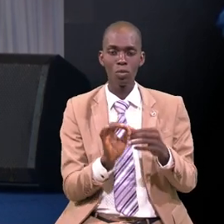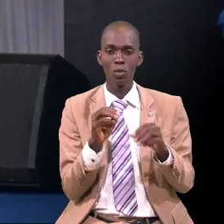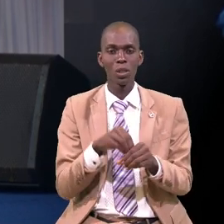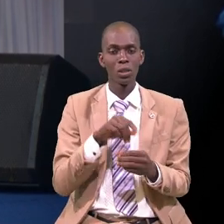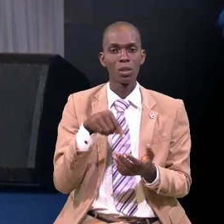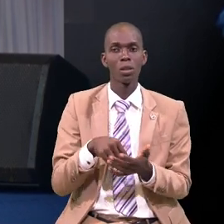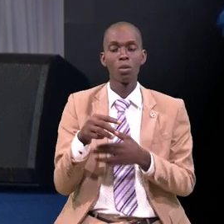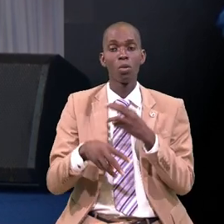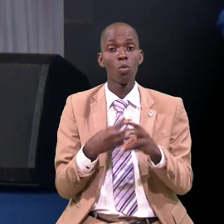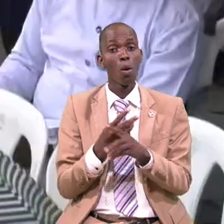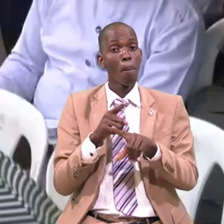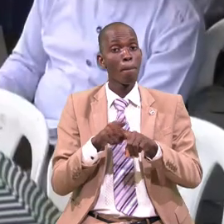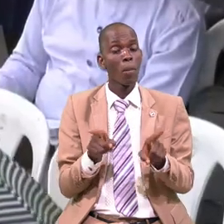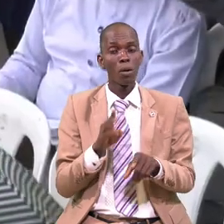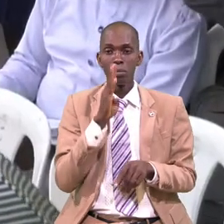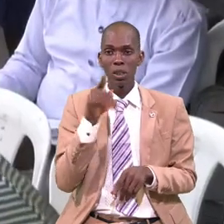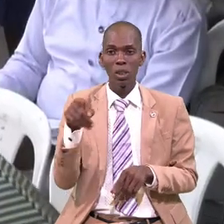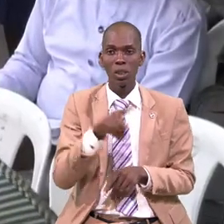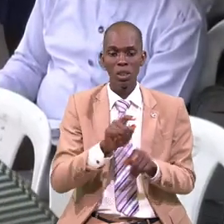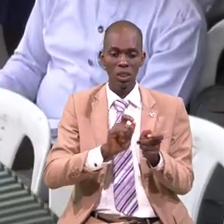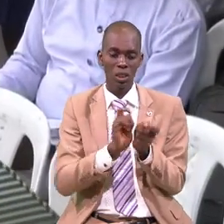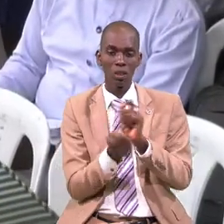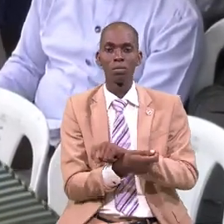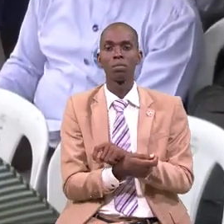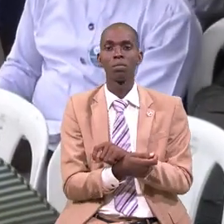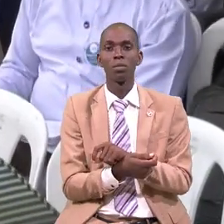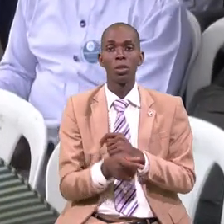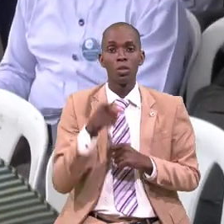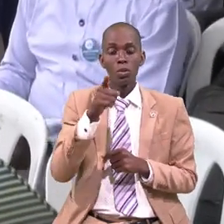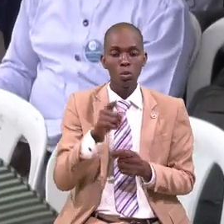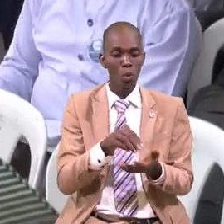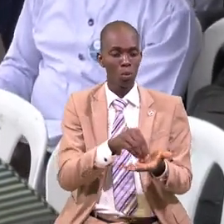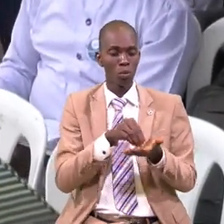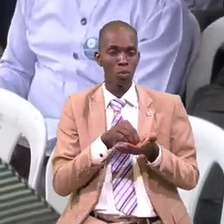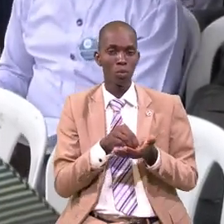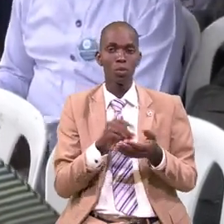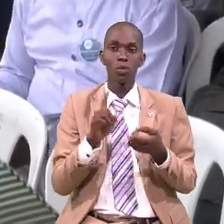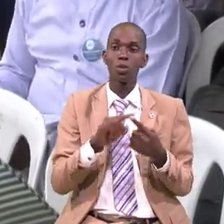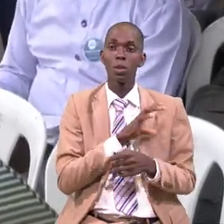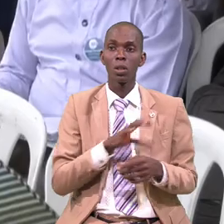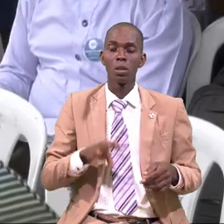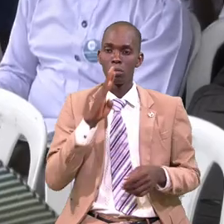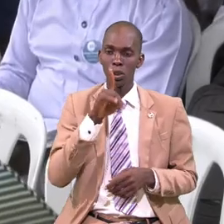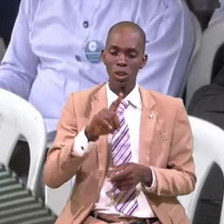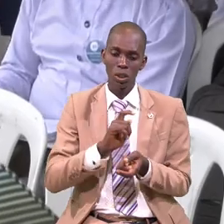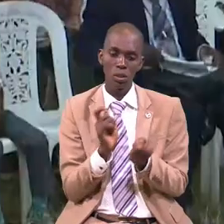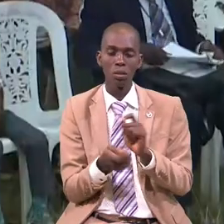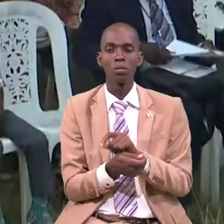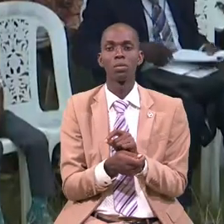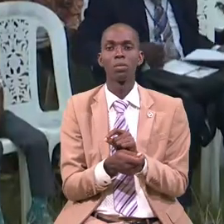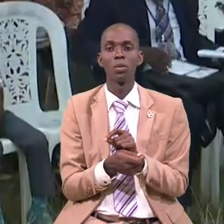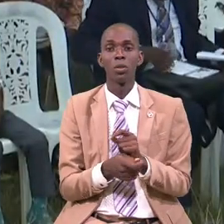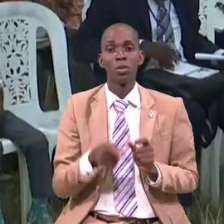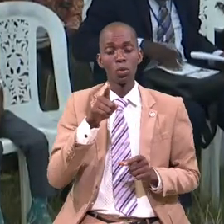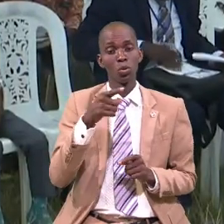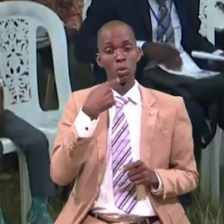but be ye transformed. You belong to Christ, be ye transformed. You claim to be